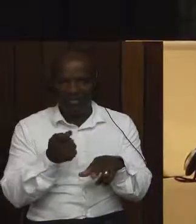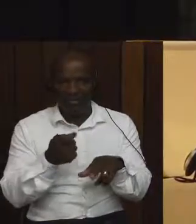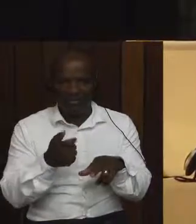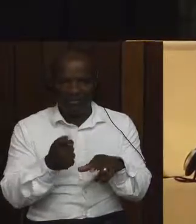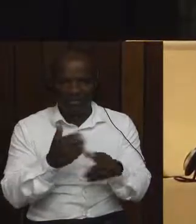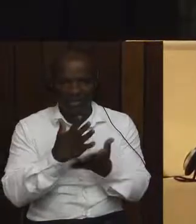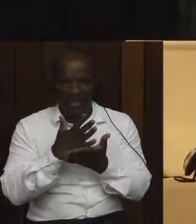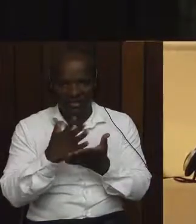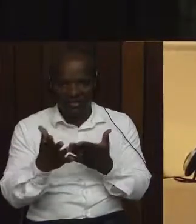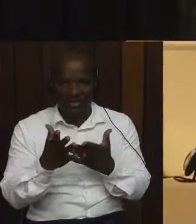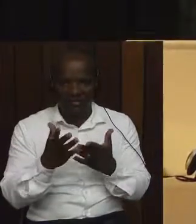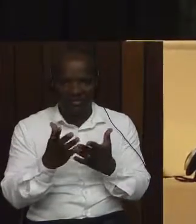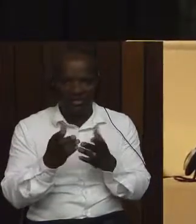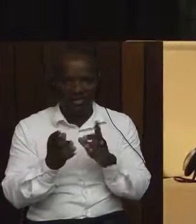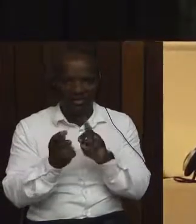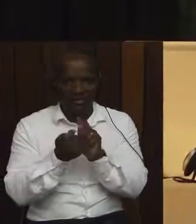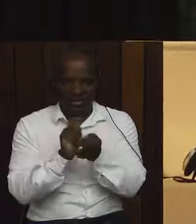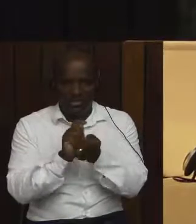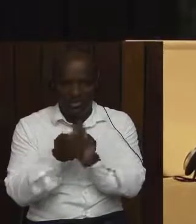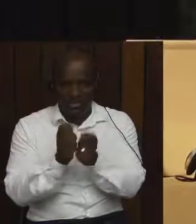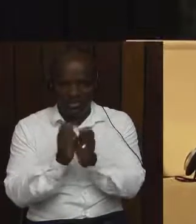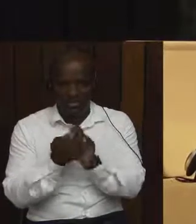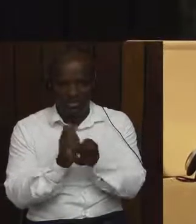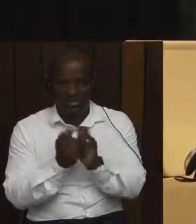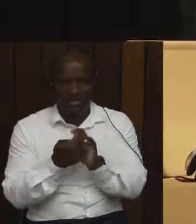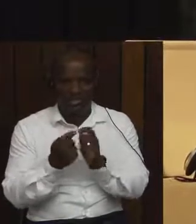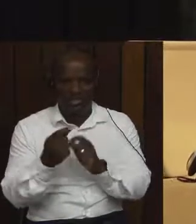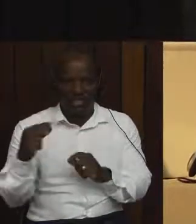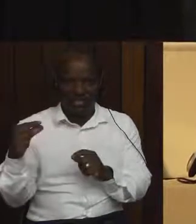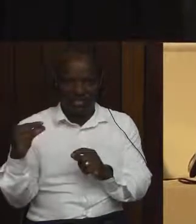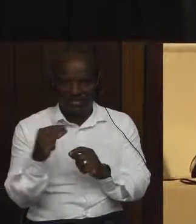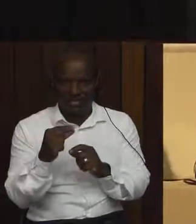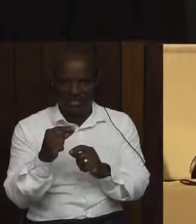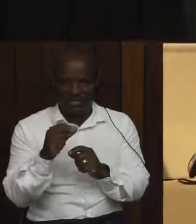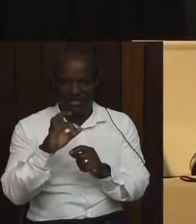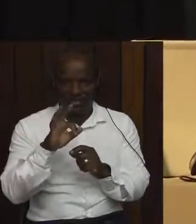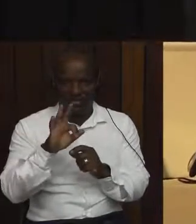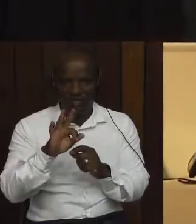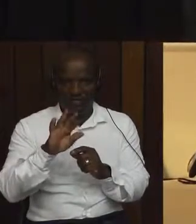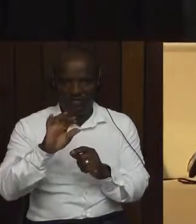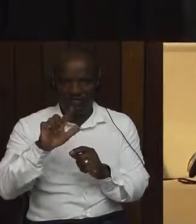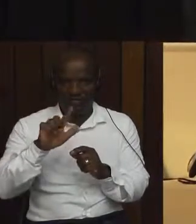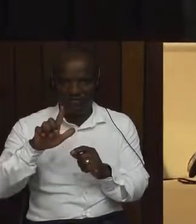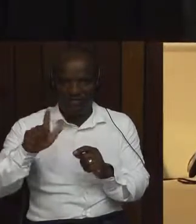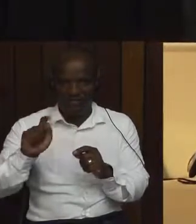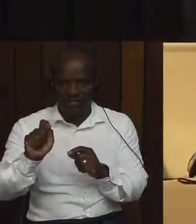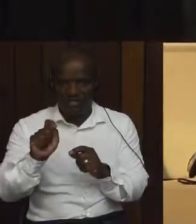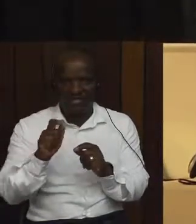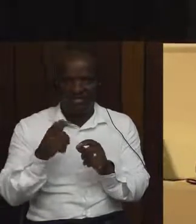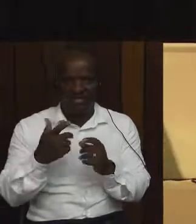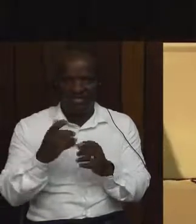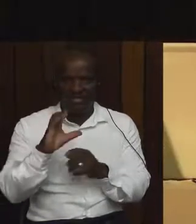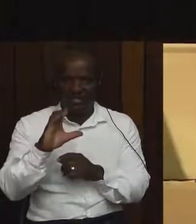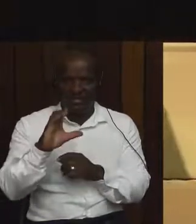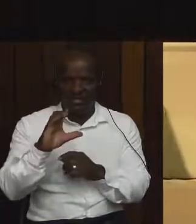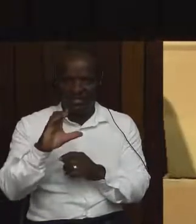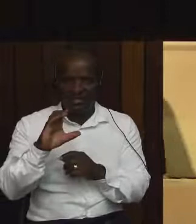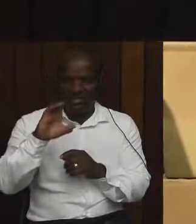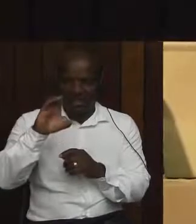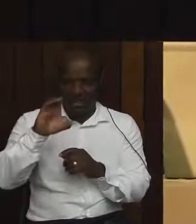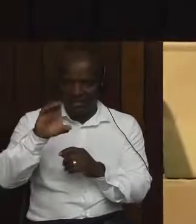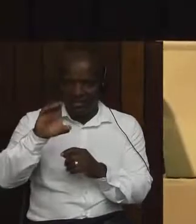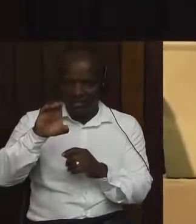adjustments in the G-Fleet, of which obviously the CEO will have to explain this